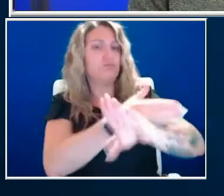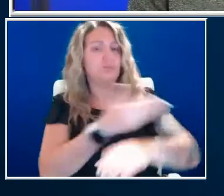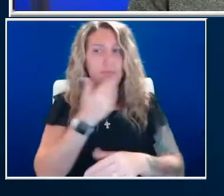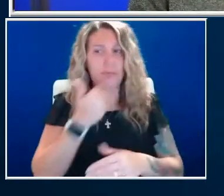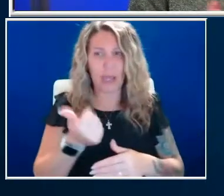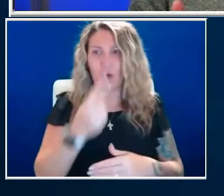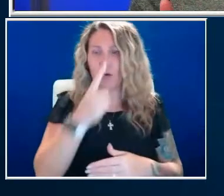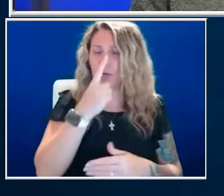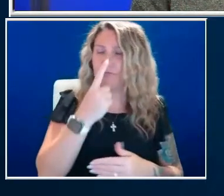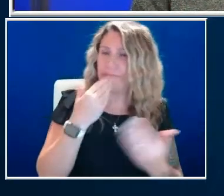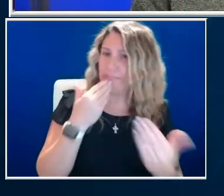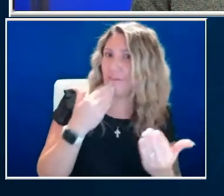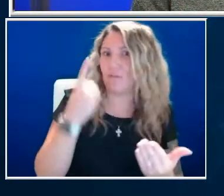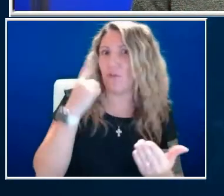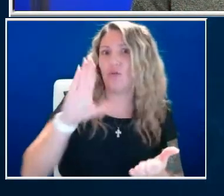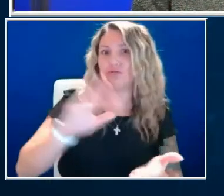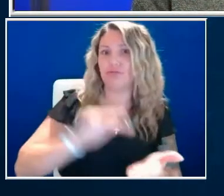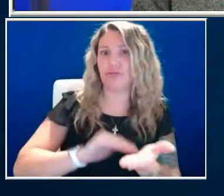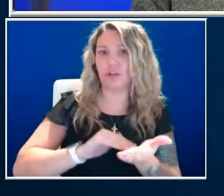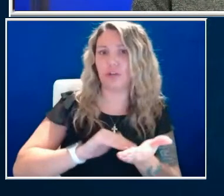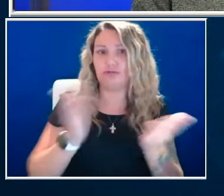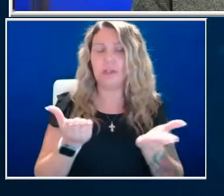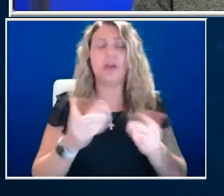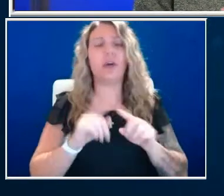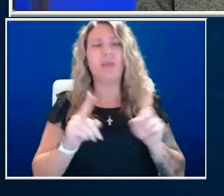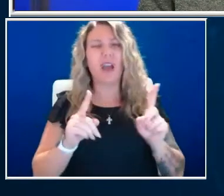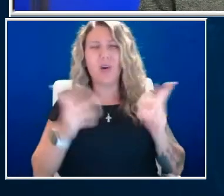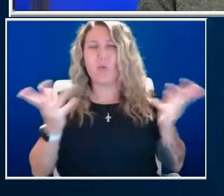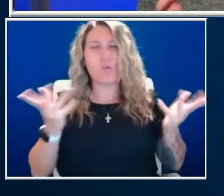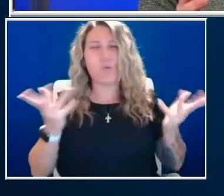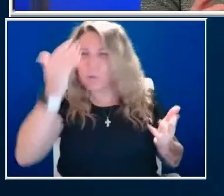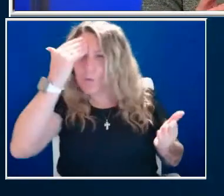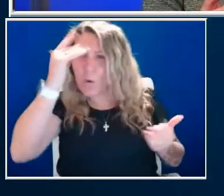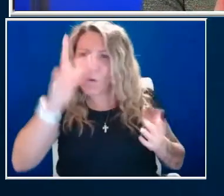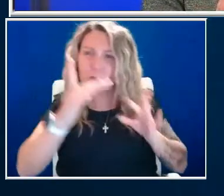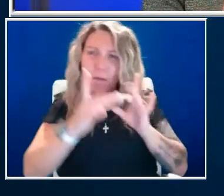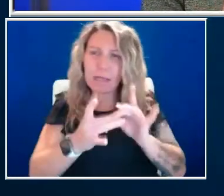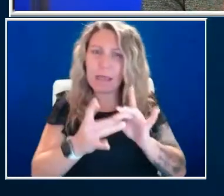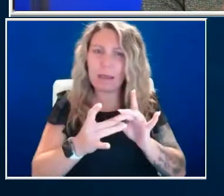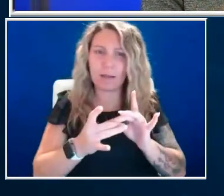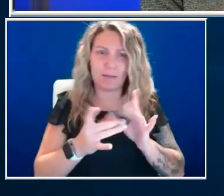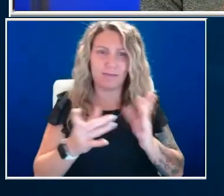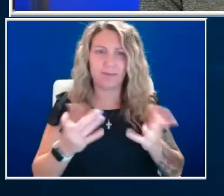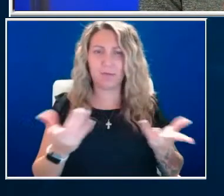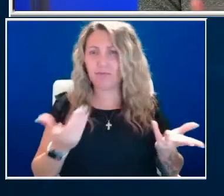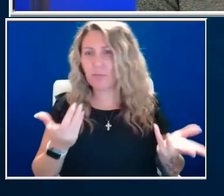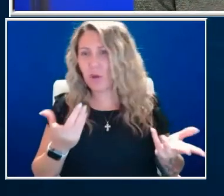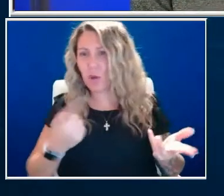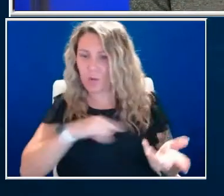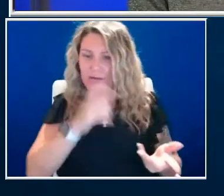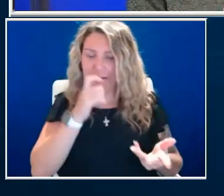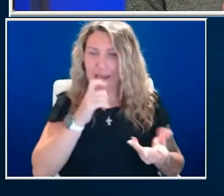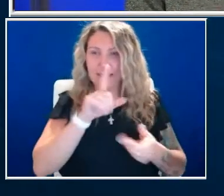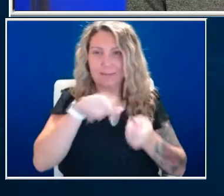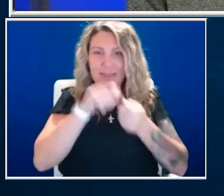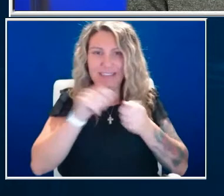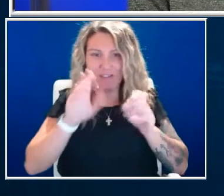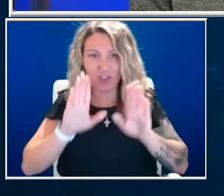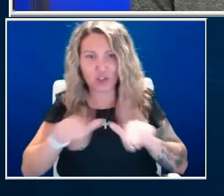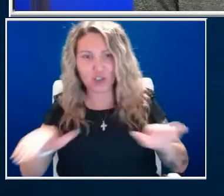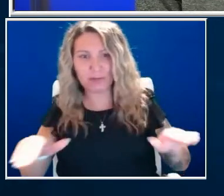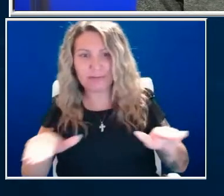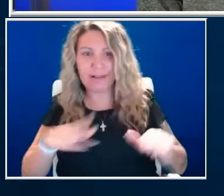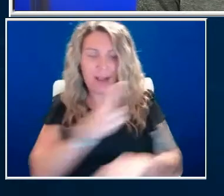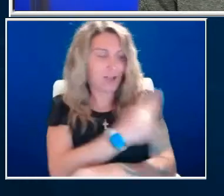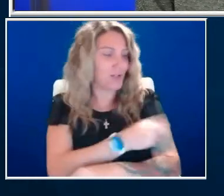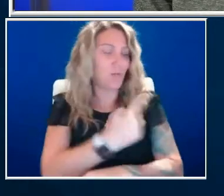But what can we tell about that? We know that because we are not a specific children's hospital, we have both patients. We have children and